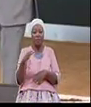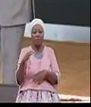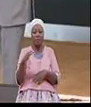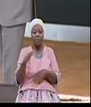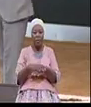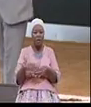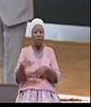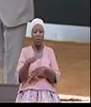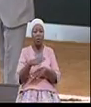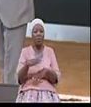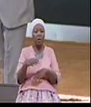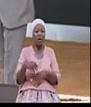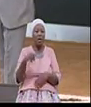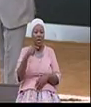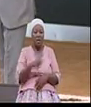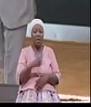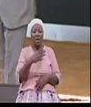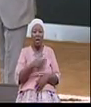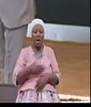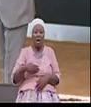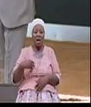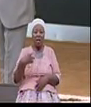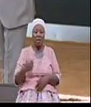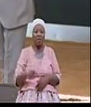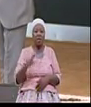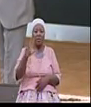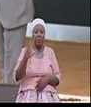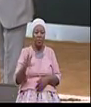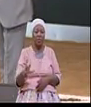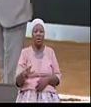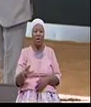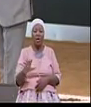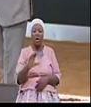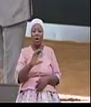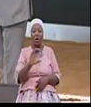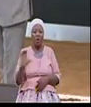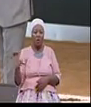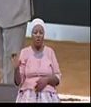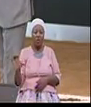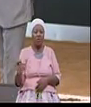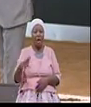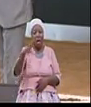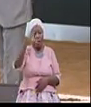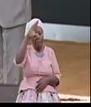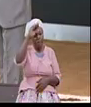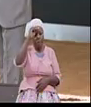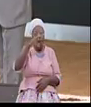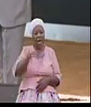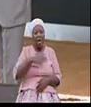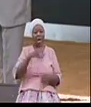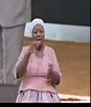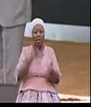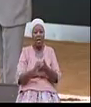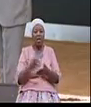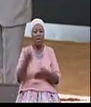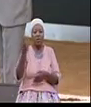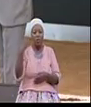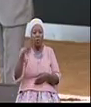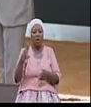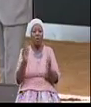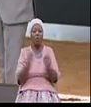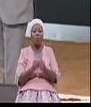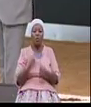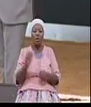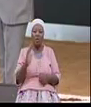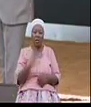over the land. And then it says, and the 300 men that were with